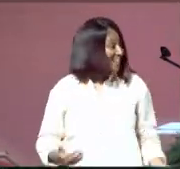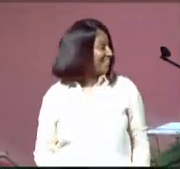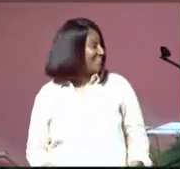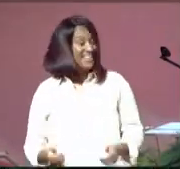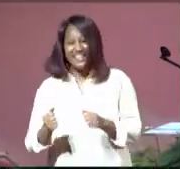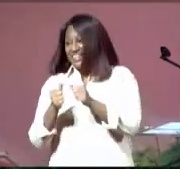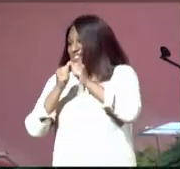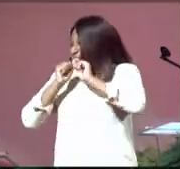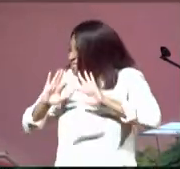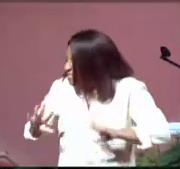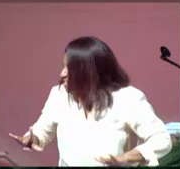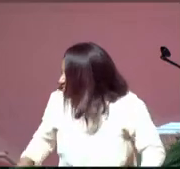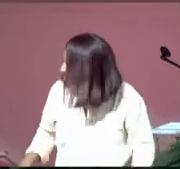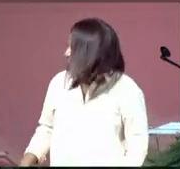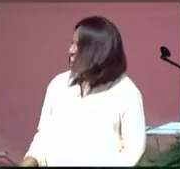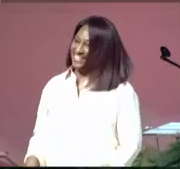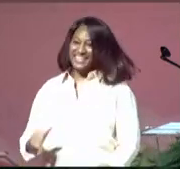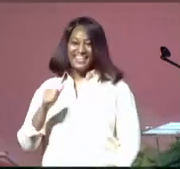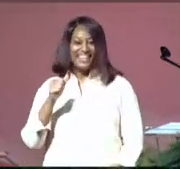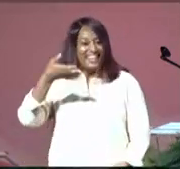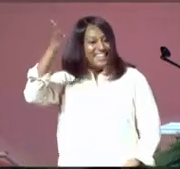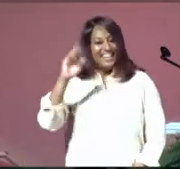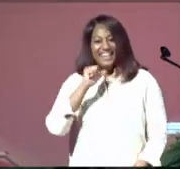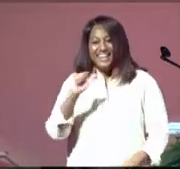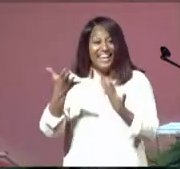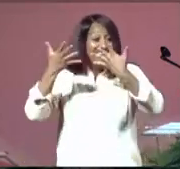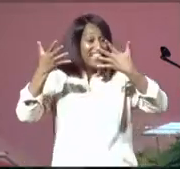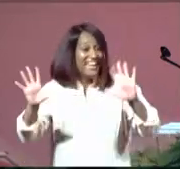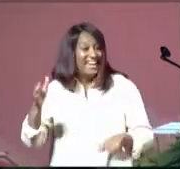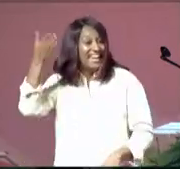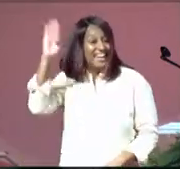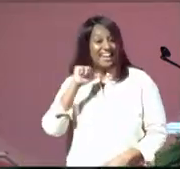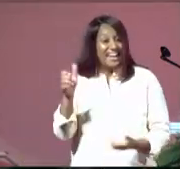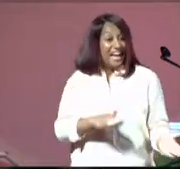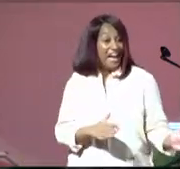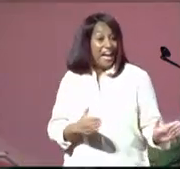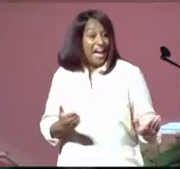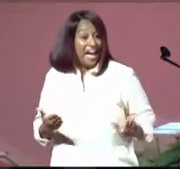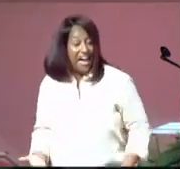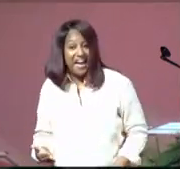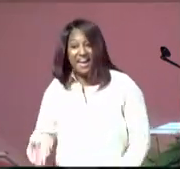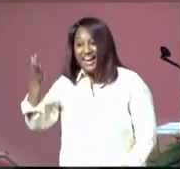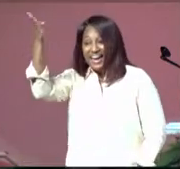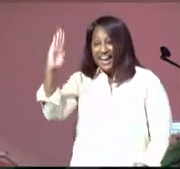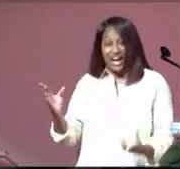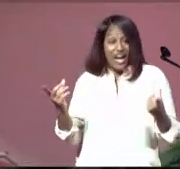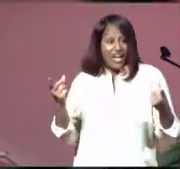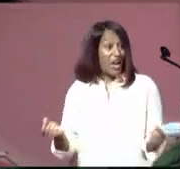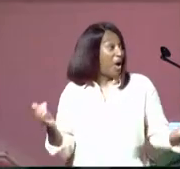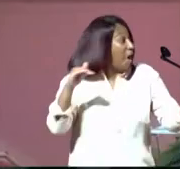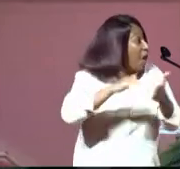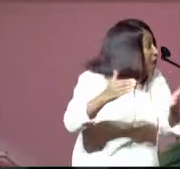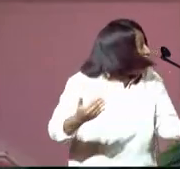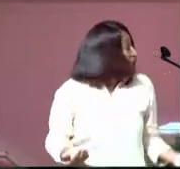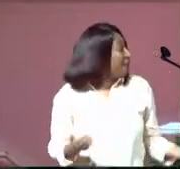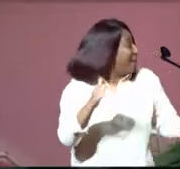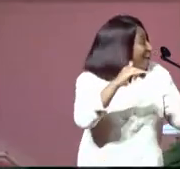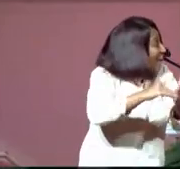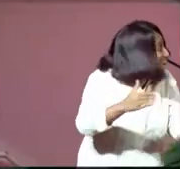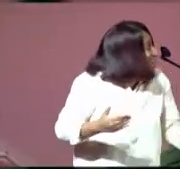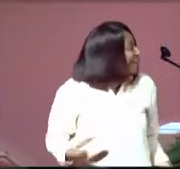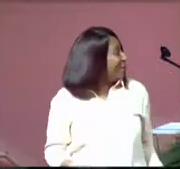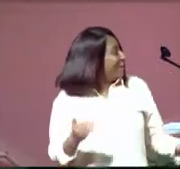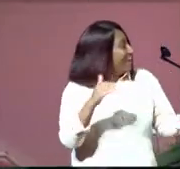over business? God ain't done. God ain't dead. God is gonna do it over and over